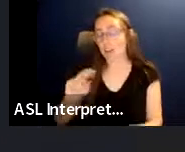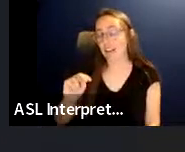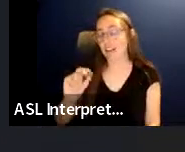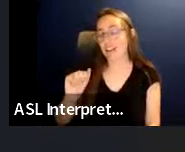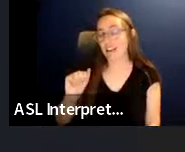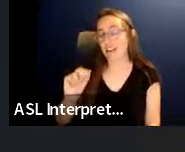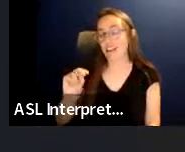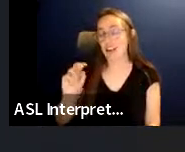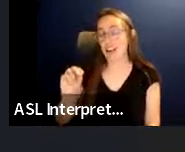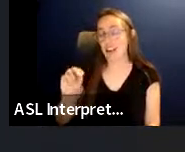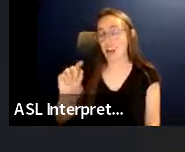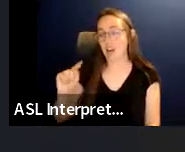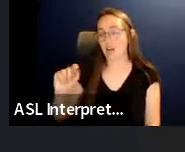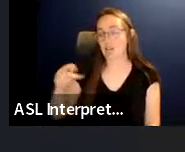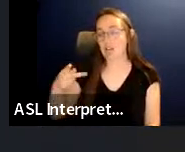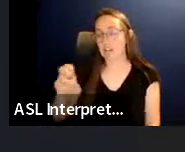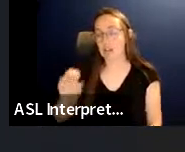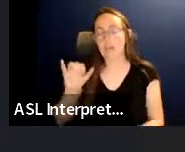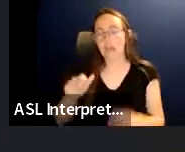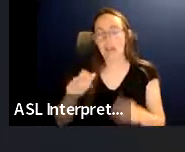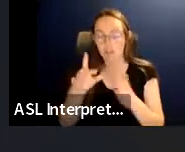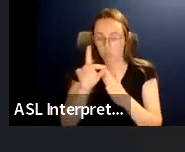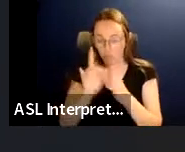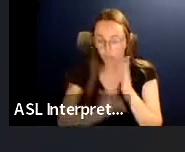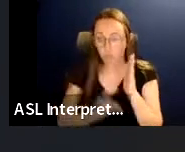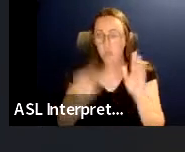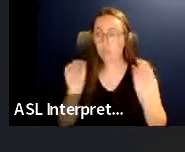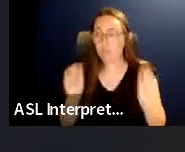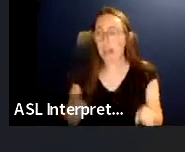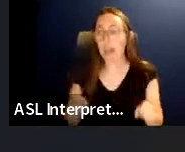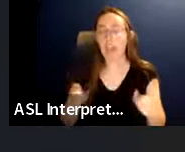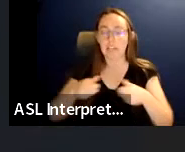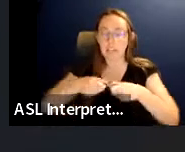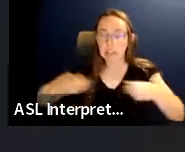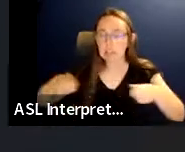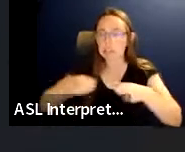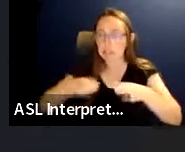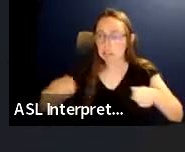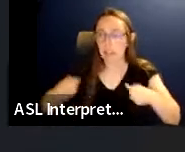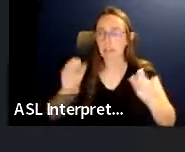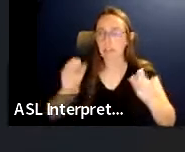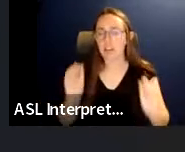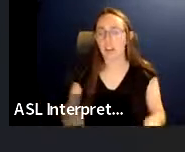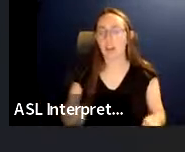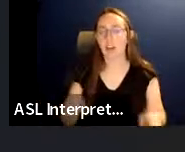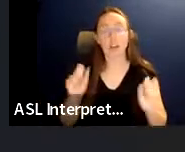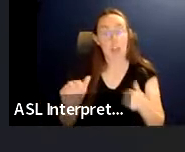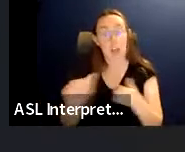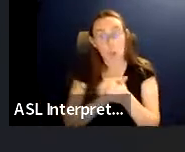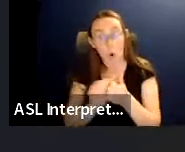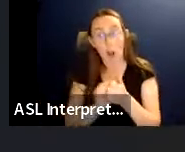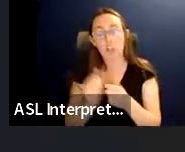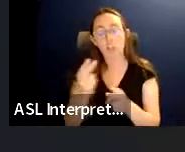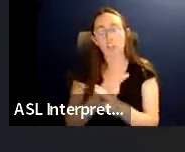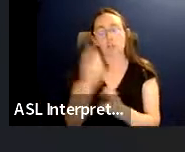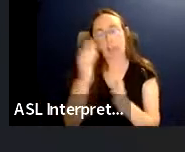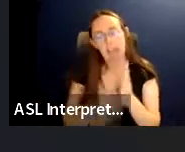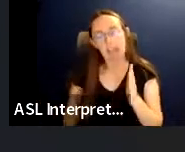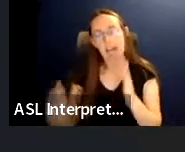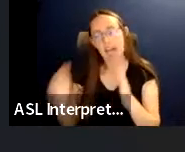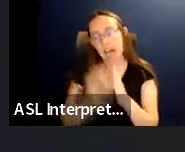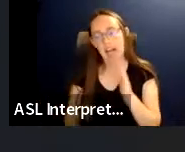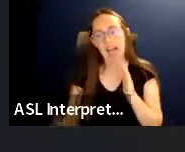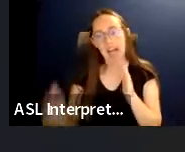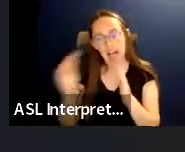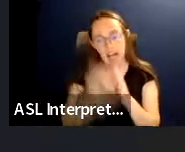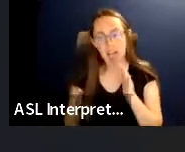It's a silicone base. I can stretch it. And it's one of the few tapes that I can wash it and use it over and over. So it's, again, great